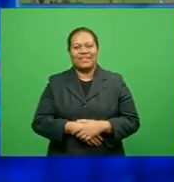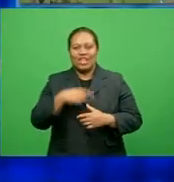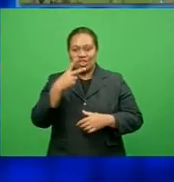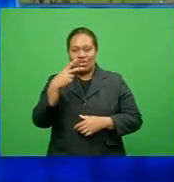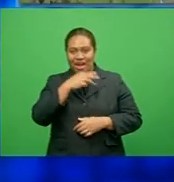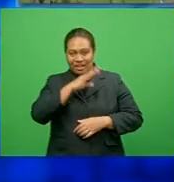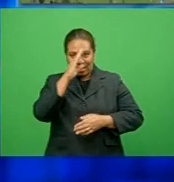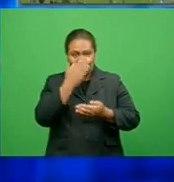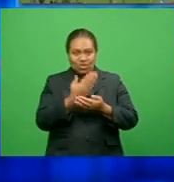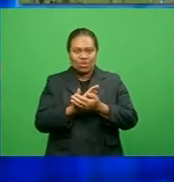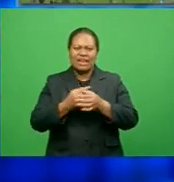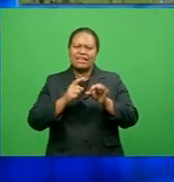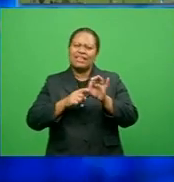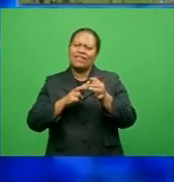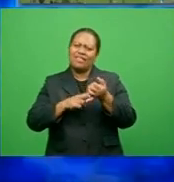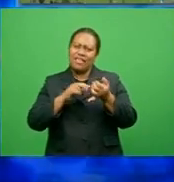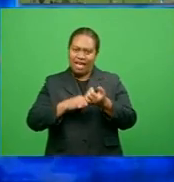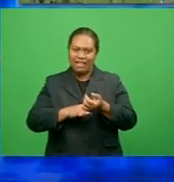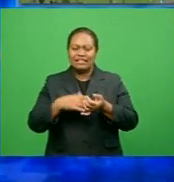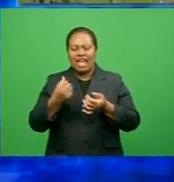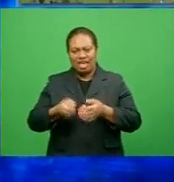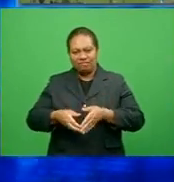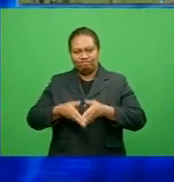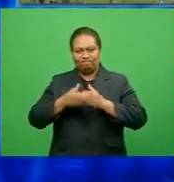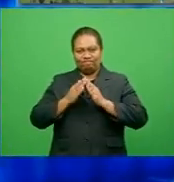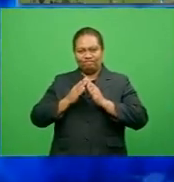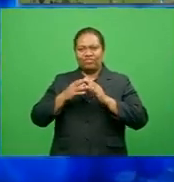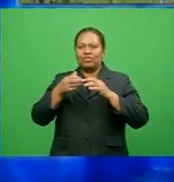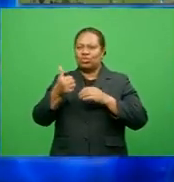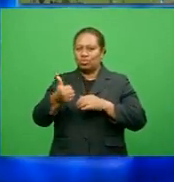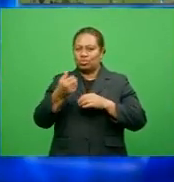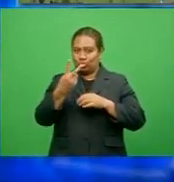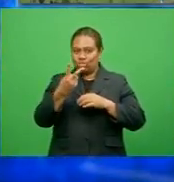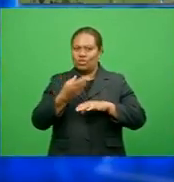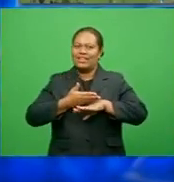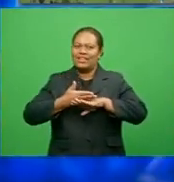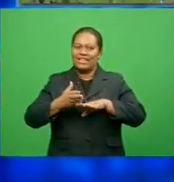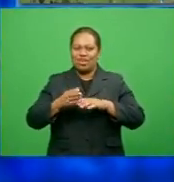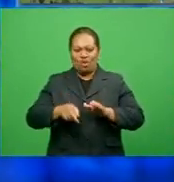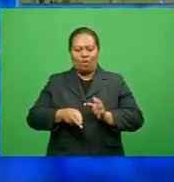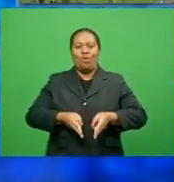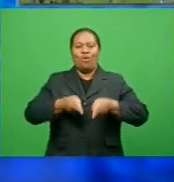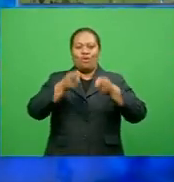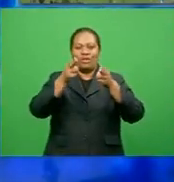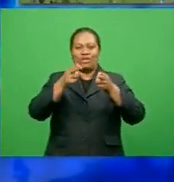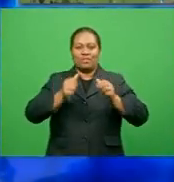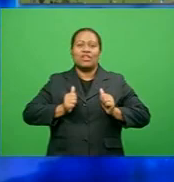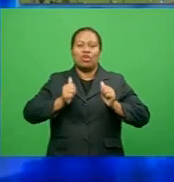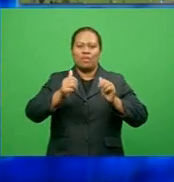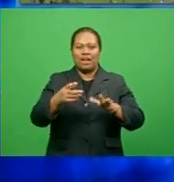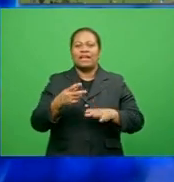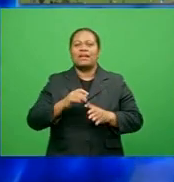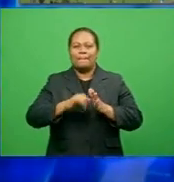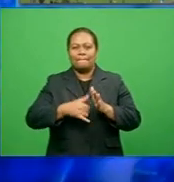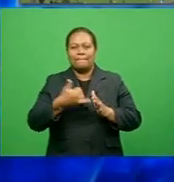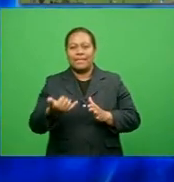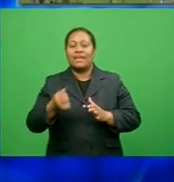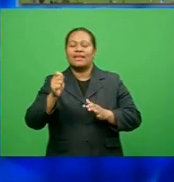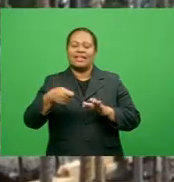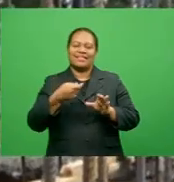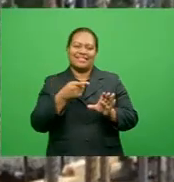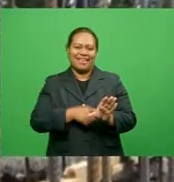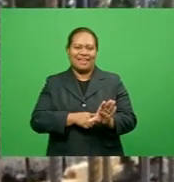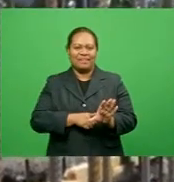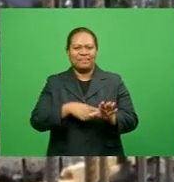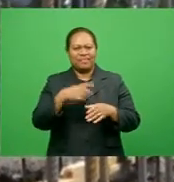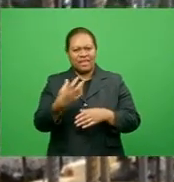"200 students at Queen Victoria School will be housed in the 2 new dormitories expected to be completed by May 2021.